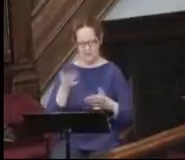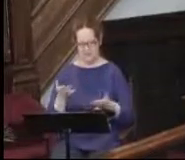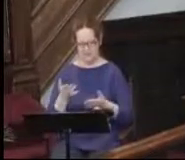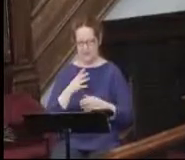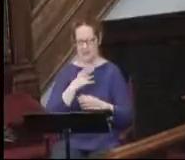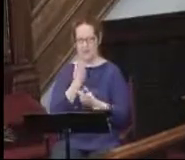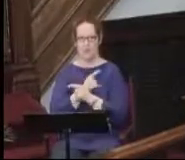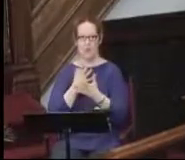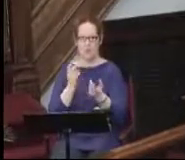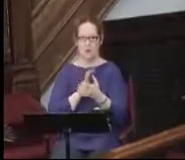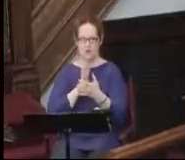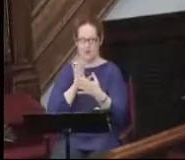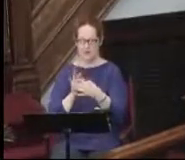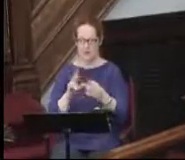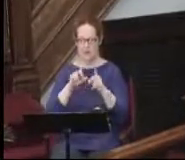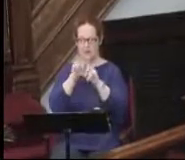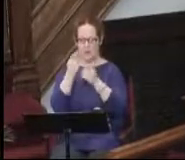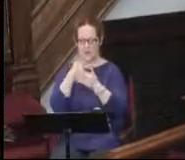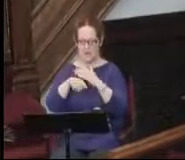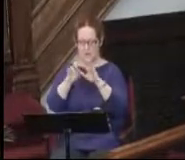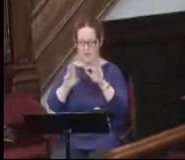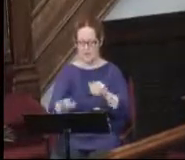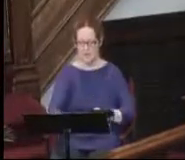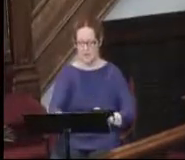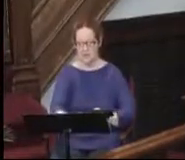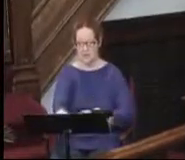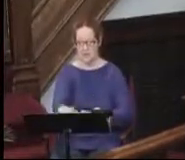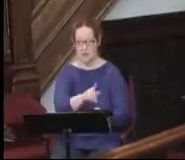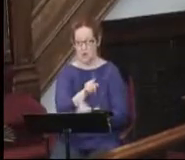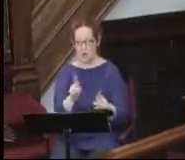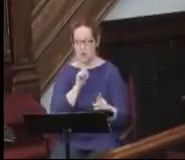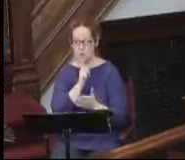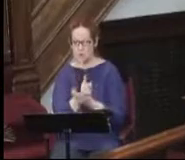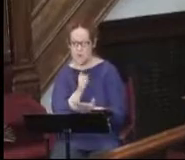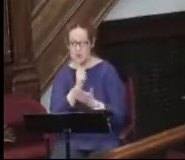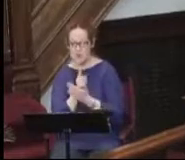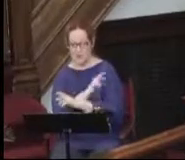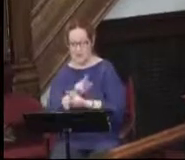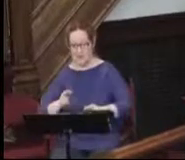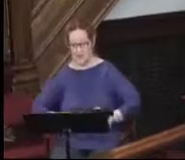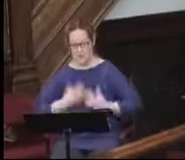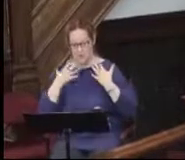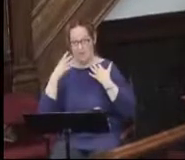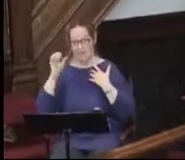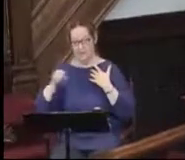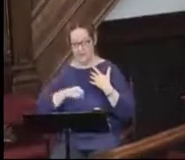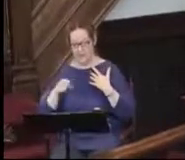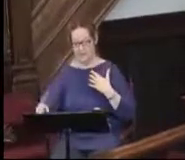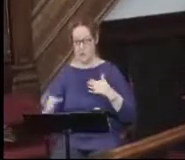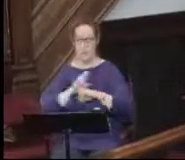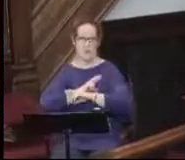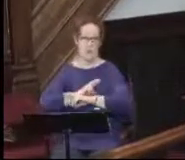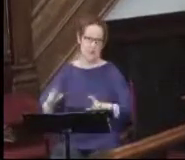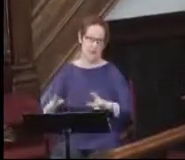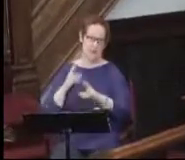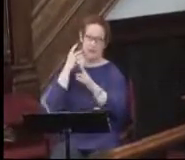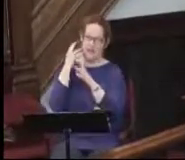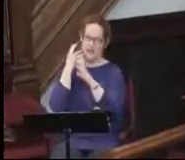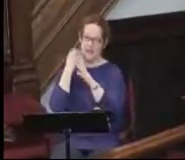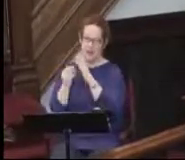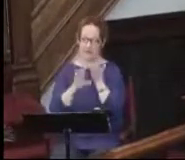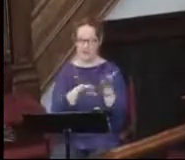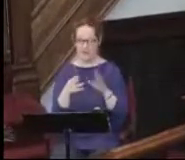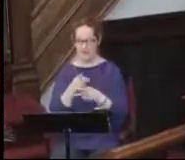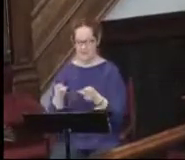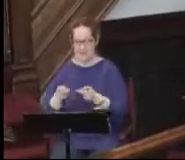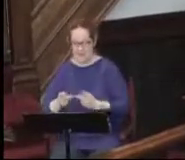to connect. The question for next Sunday is, are you really, really ready to live? Are you ready to walk out of the dead places and